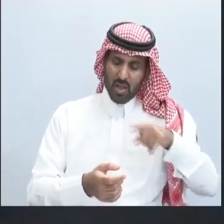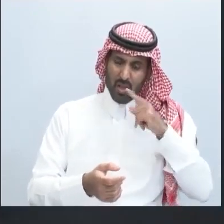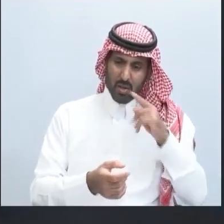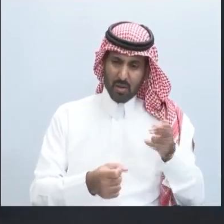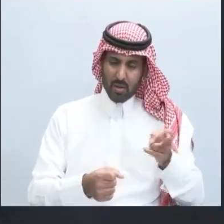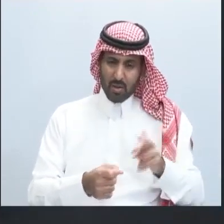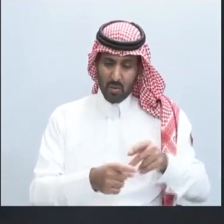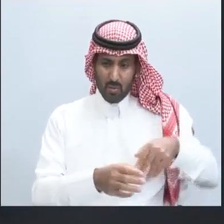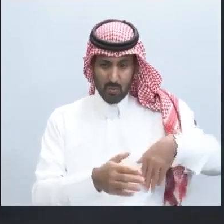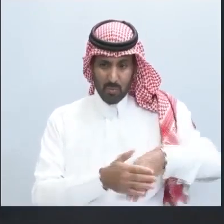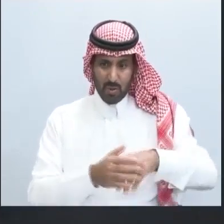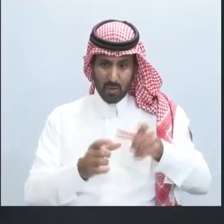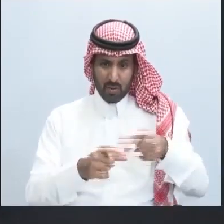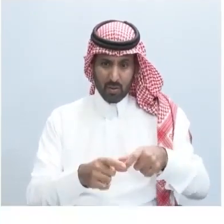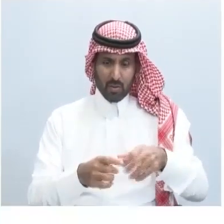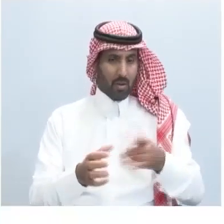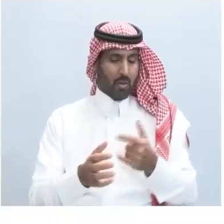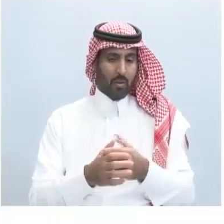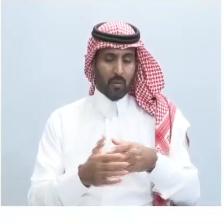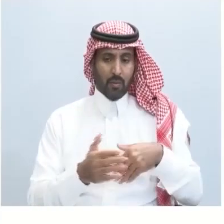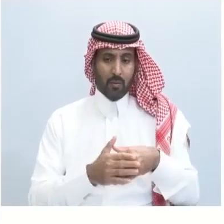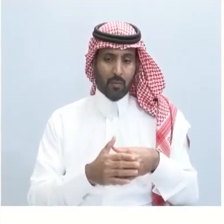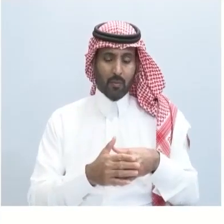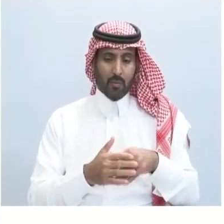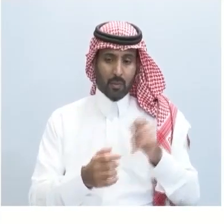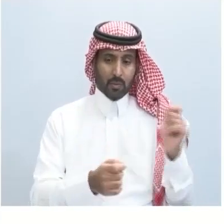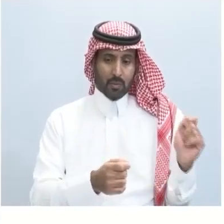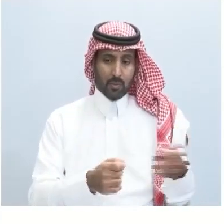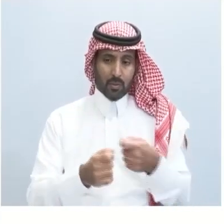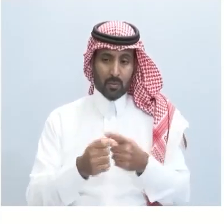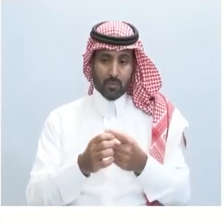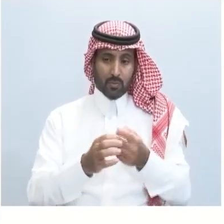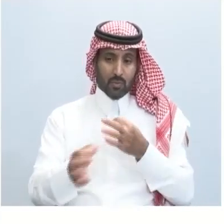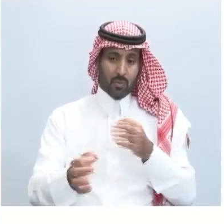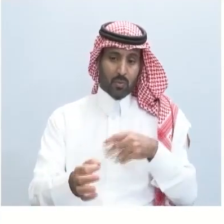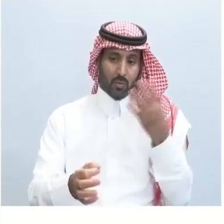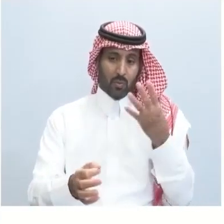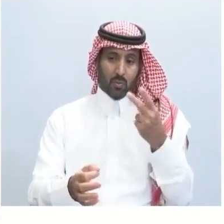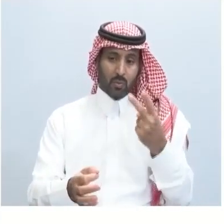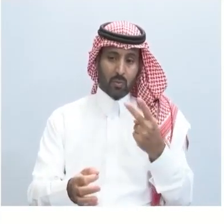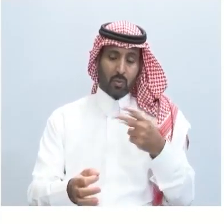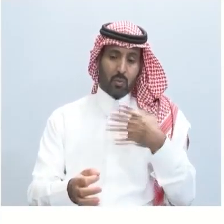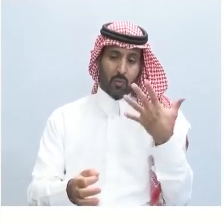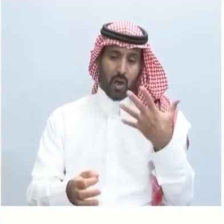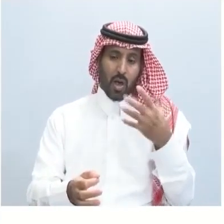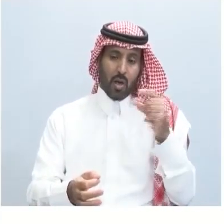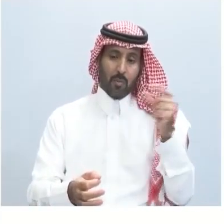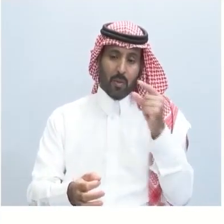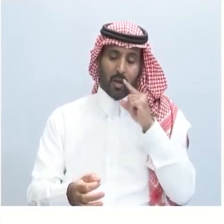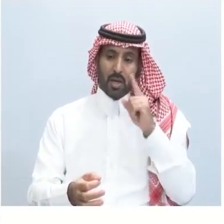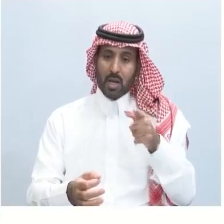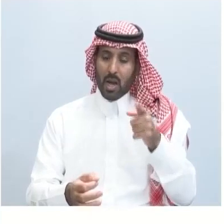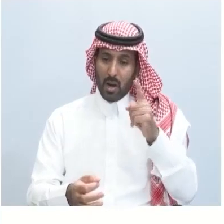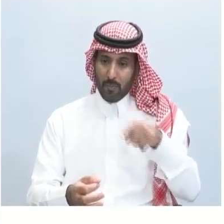penalty? So it's just for from 2 to 5 minutes. How long are